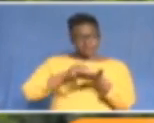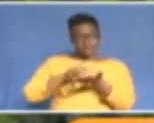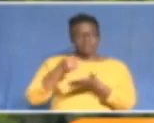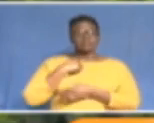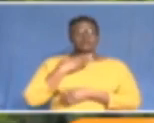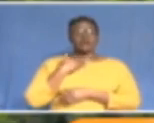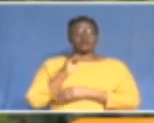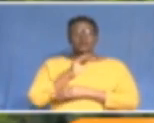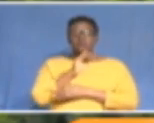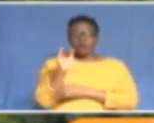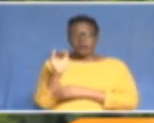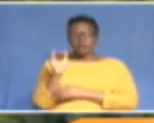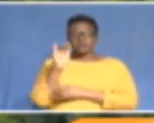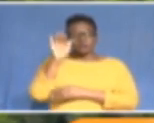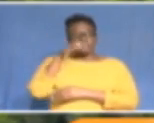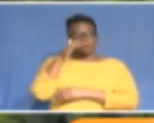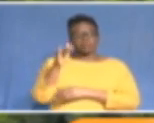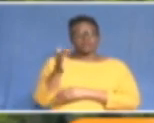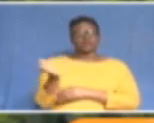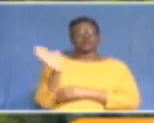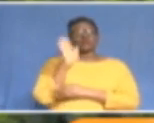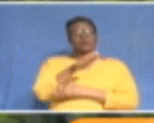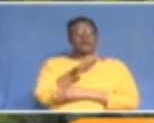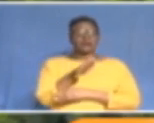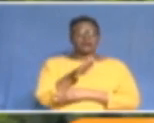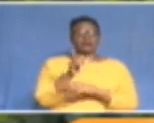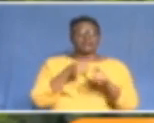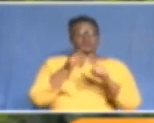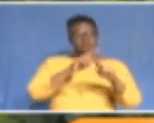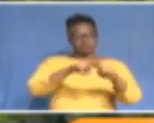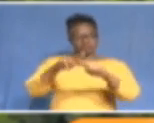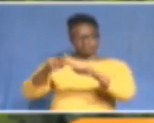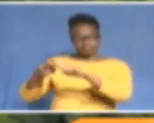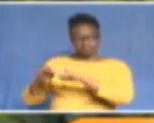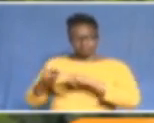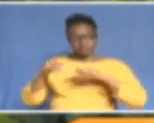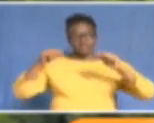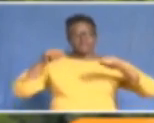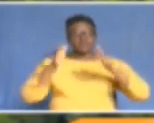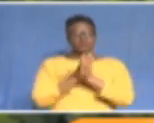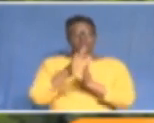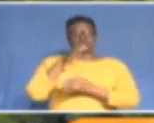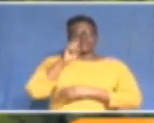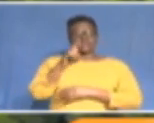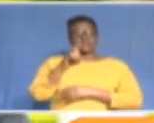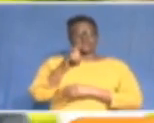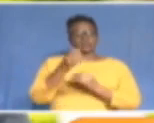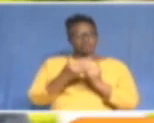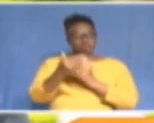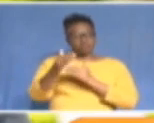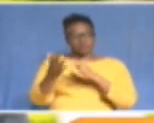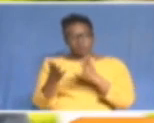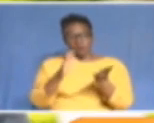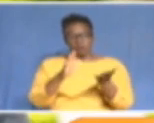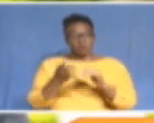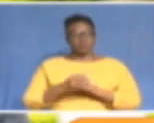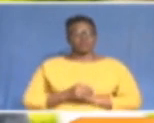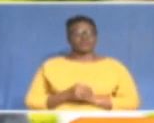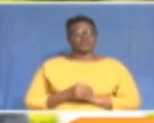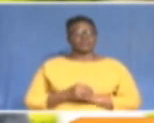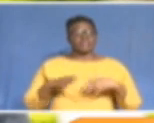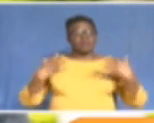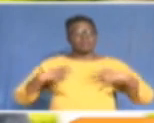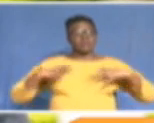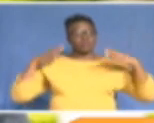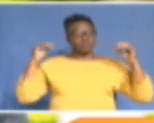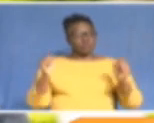want to urge Parliament to reconvene so that we sit down and agree with the executive on the way forward. People cannot